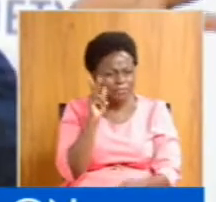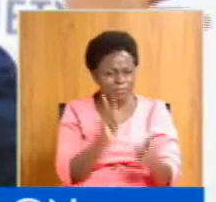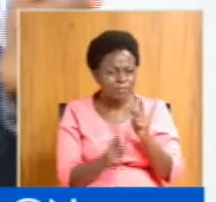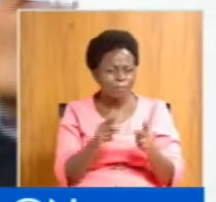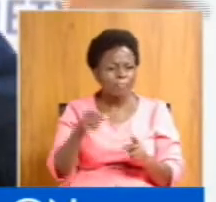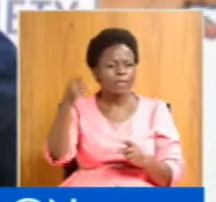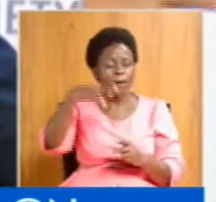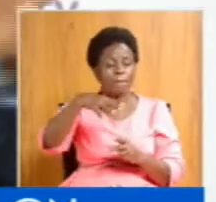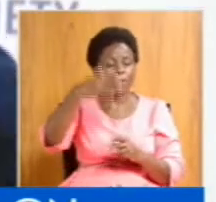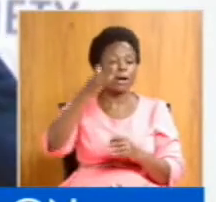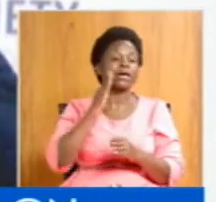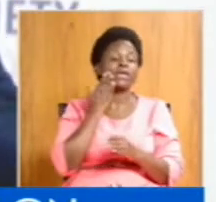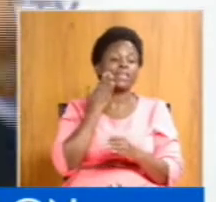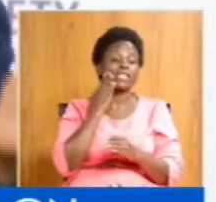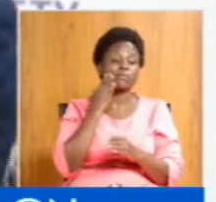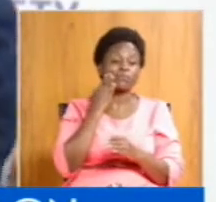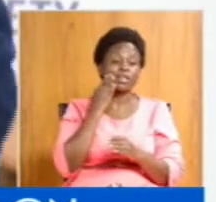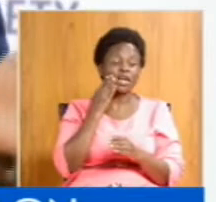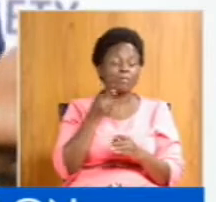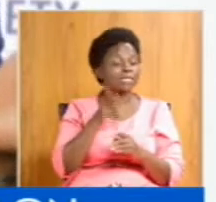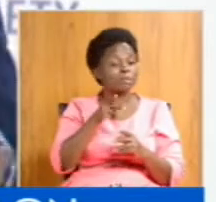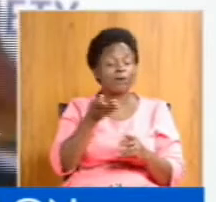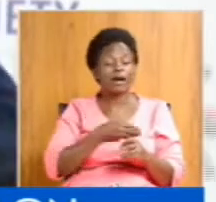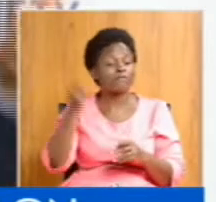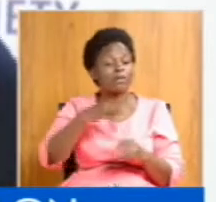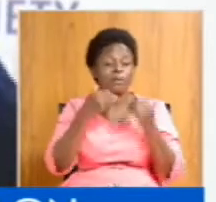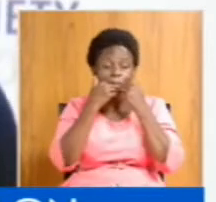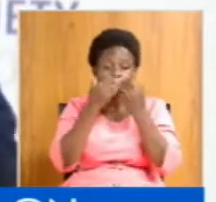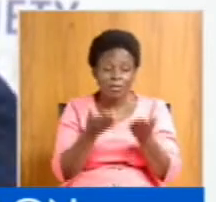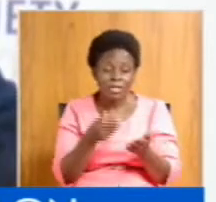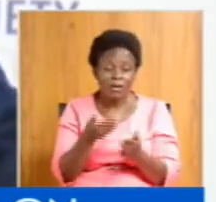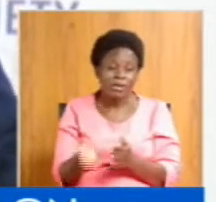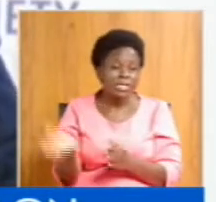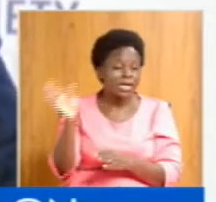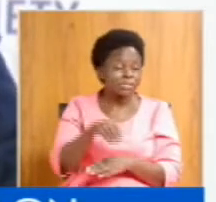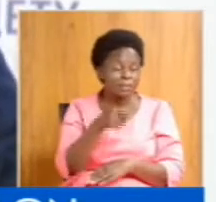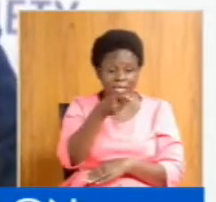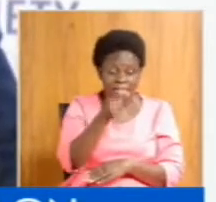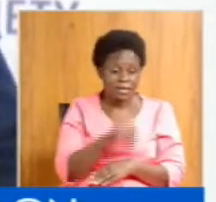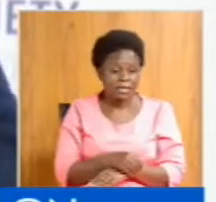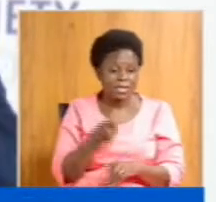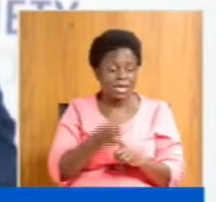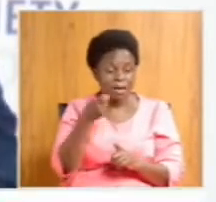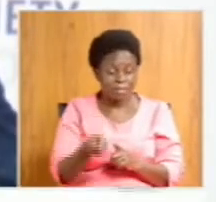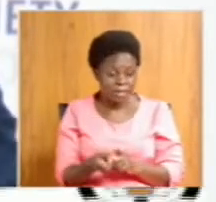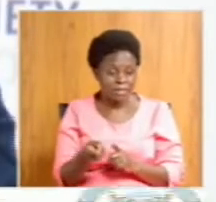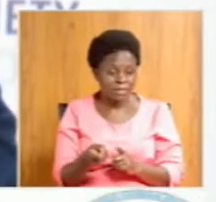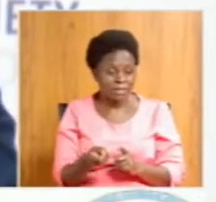power is generated in Busoga but they don't have electricity anyway so it comes back this side in Kampala. So